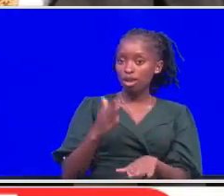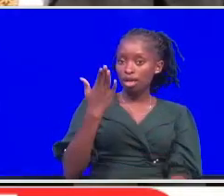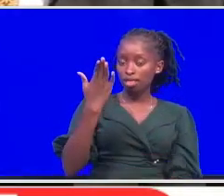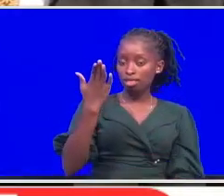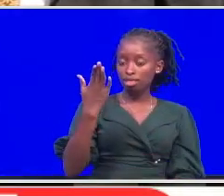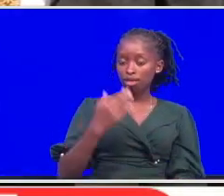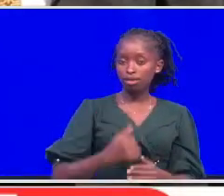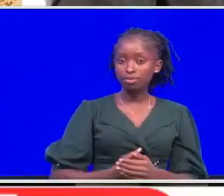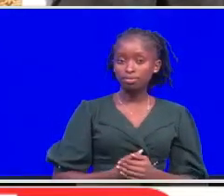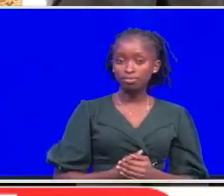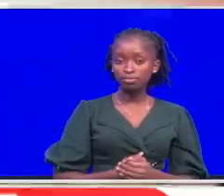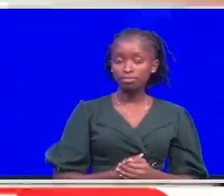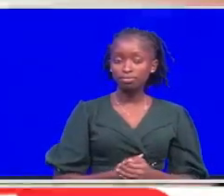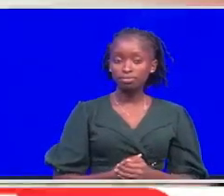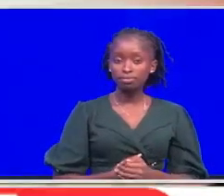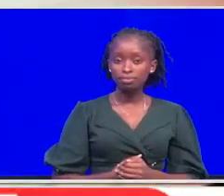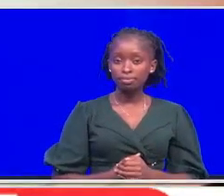another.